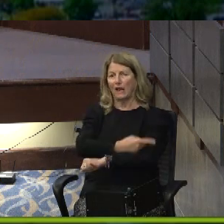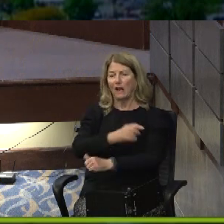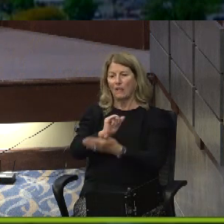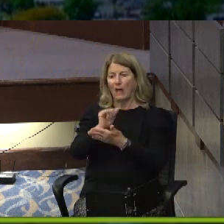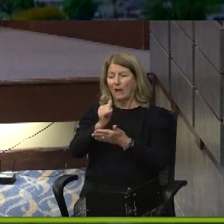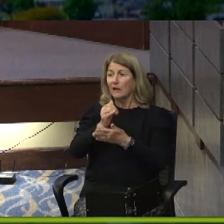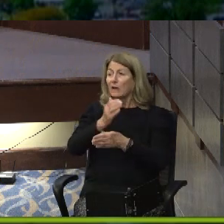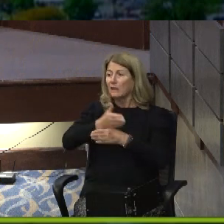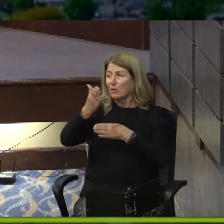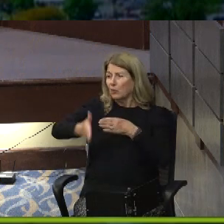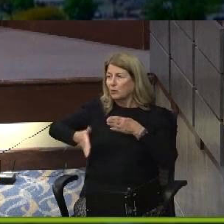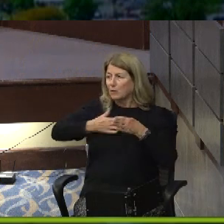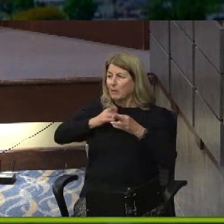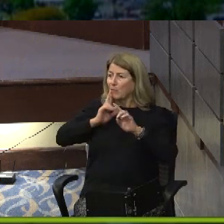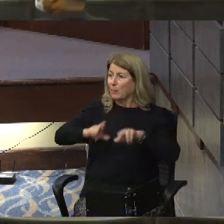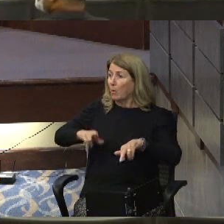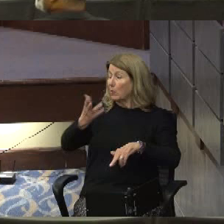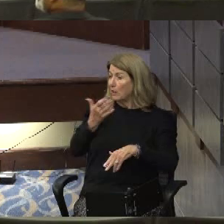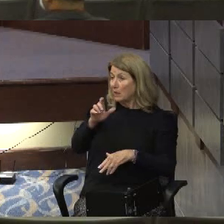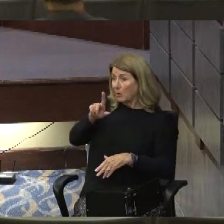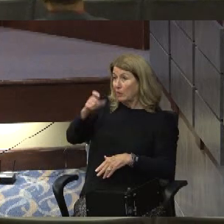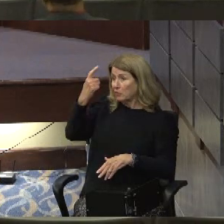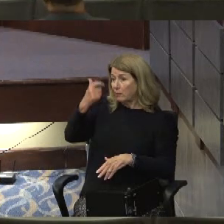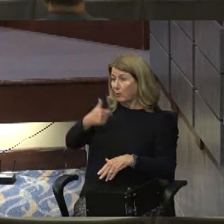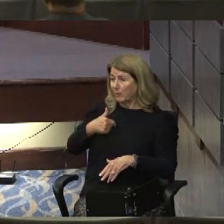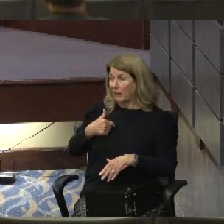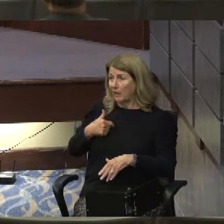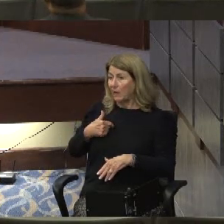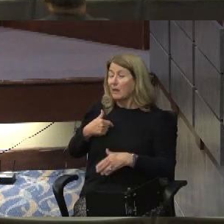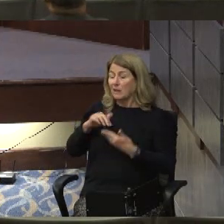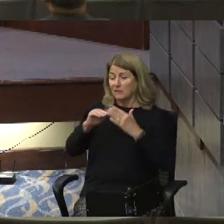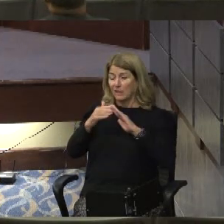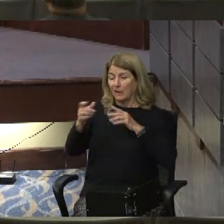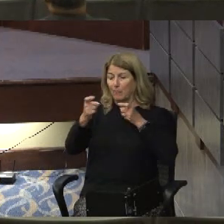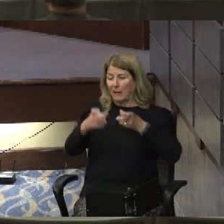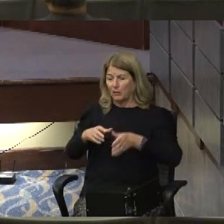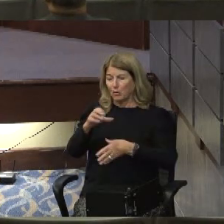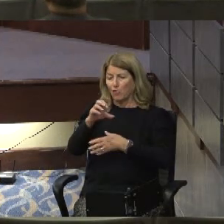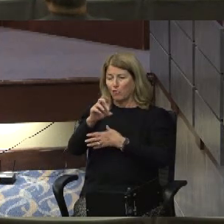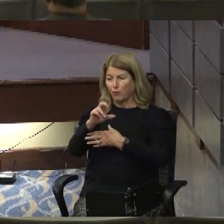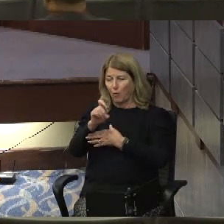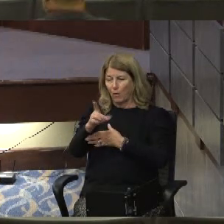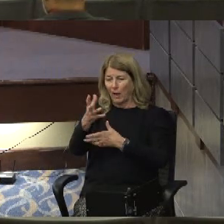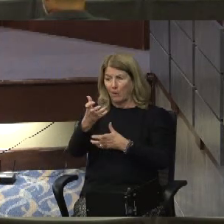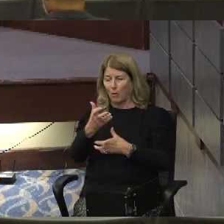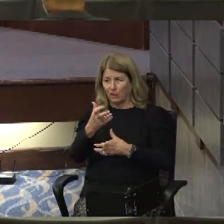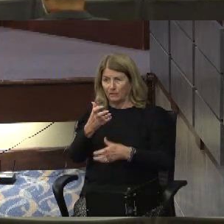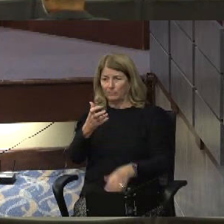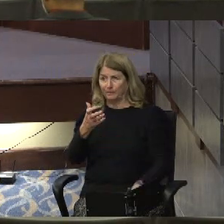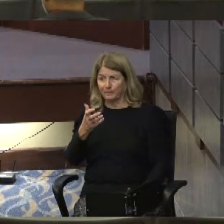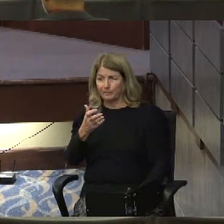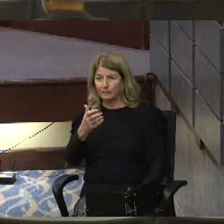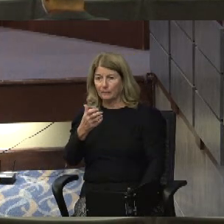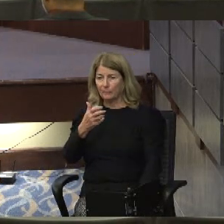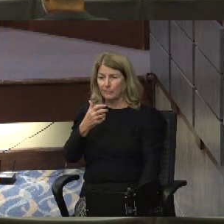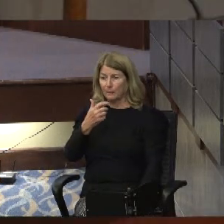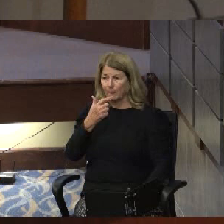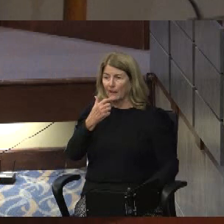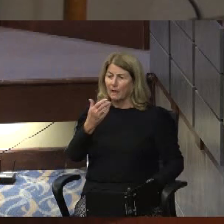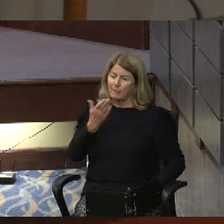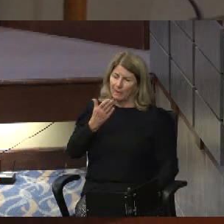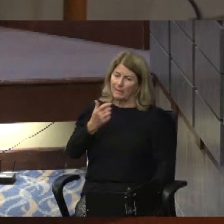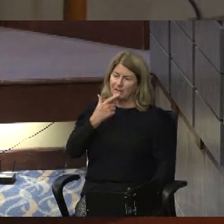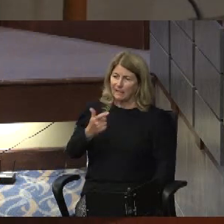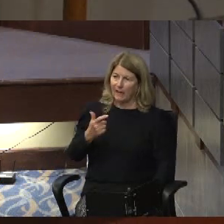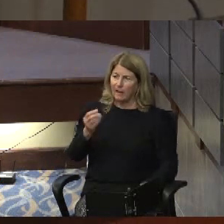questions that you might have for me. City Manager Ford, I want to, and I may say more at the business session, but thank